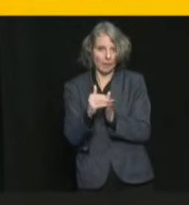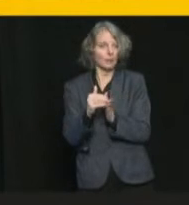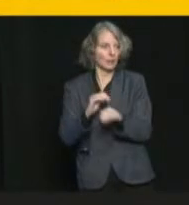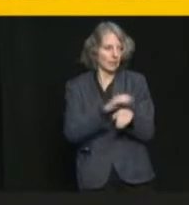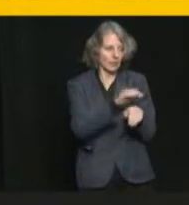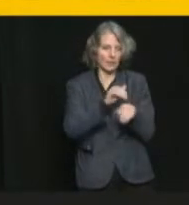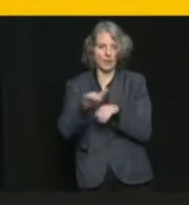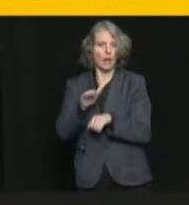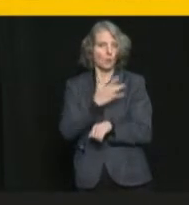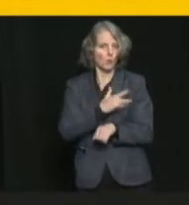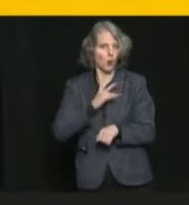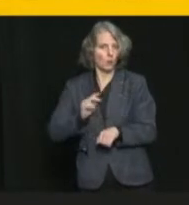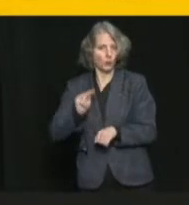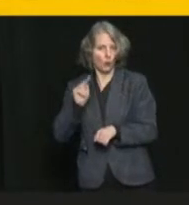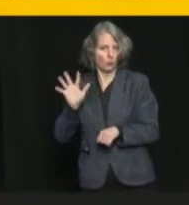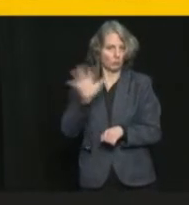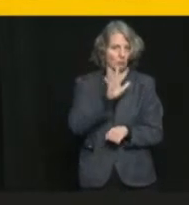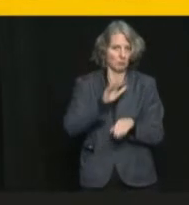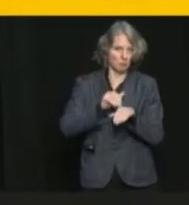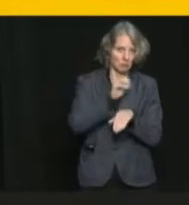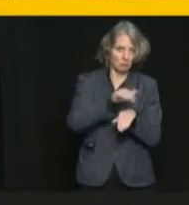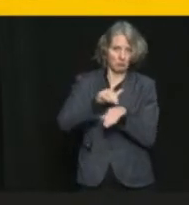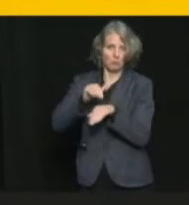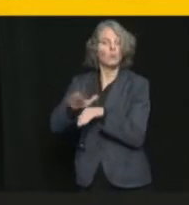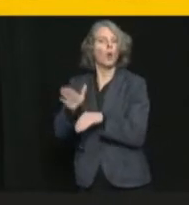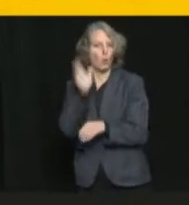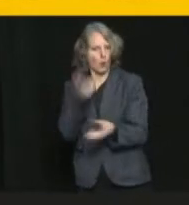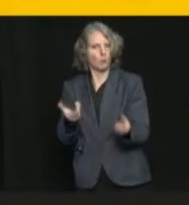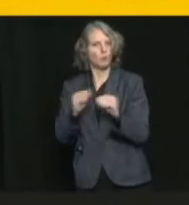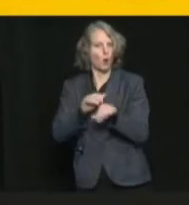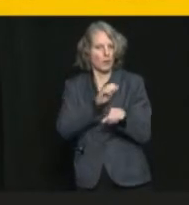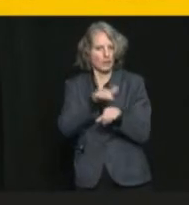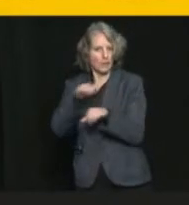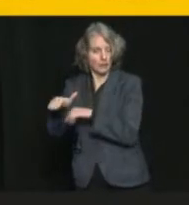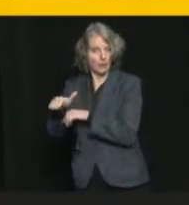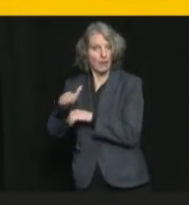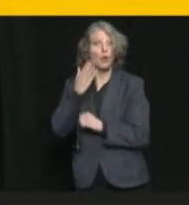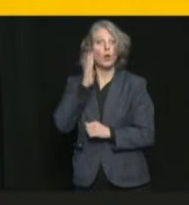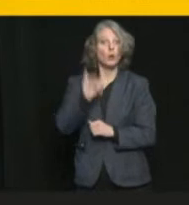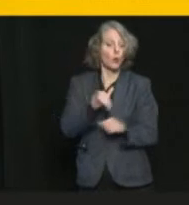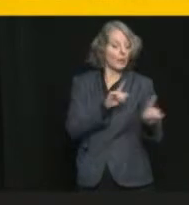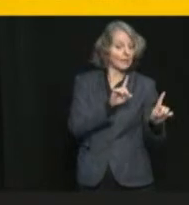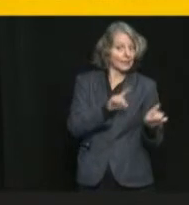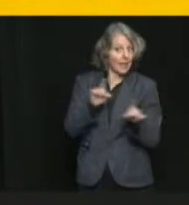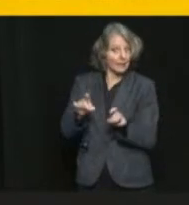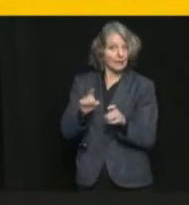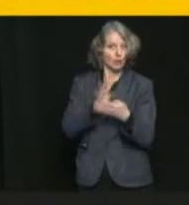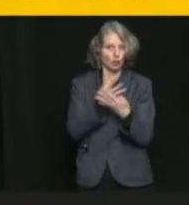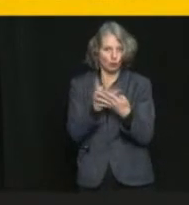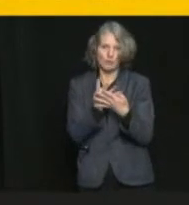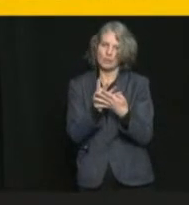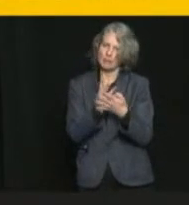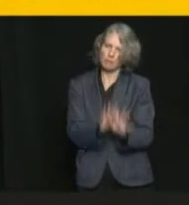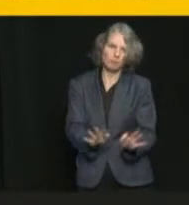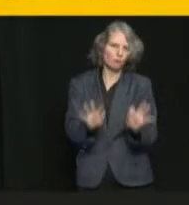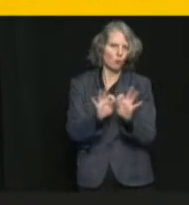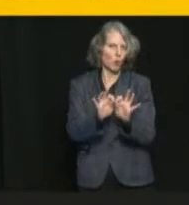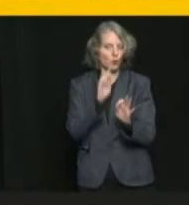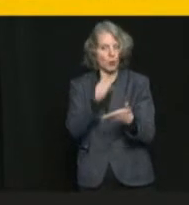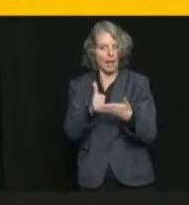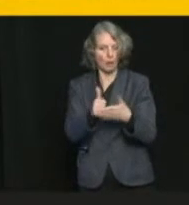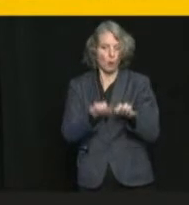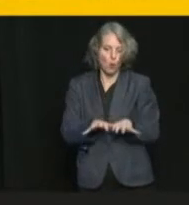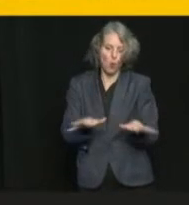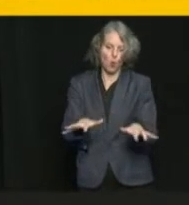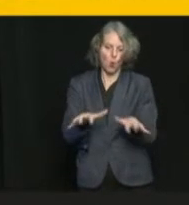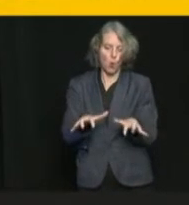way. Effective testing and screening is key to stopping COVID-19 transmission and limiting outbreaks in long-term